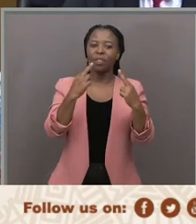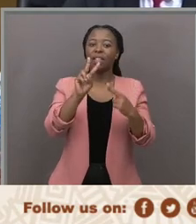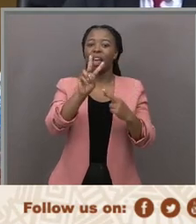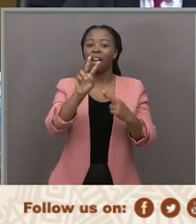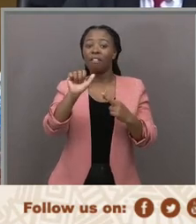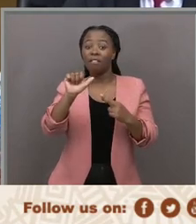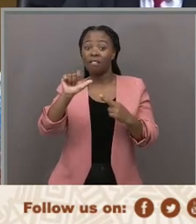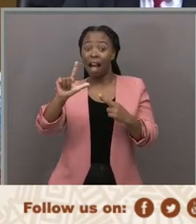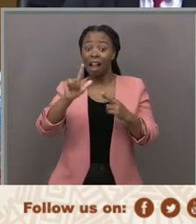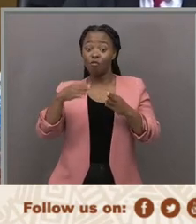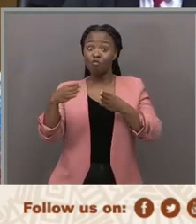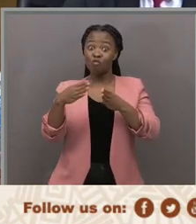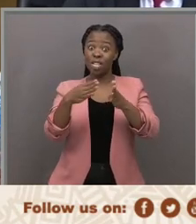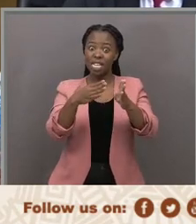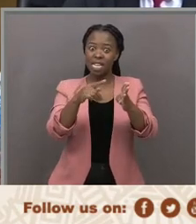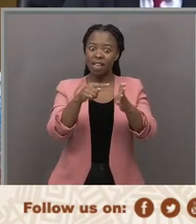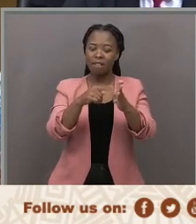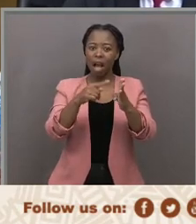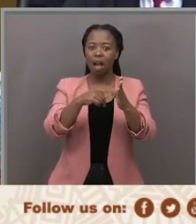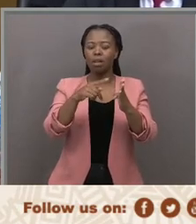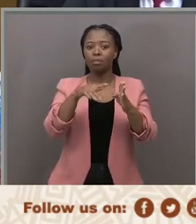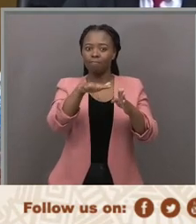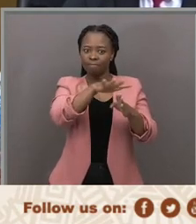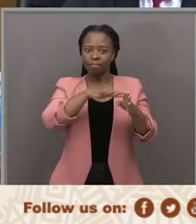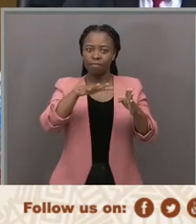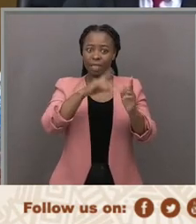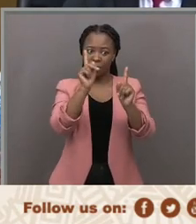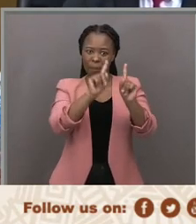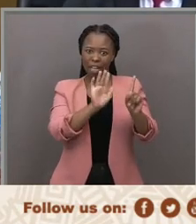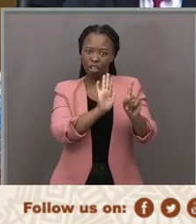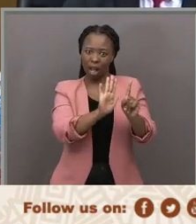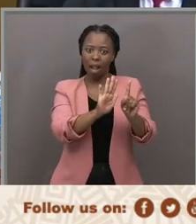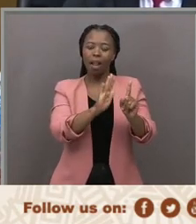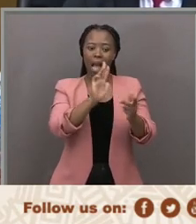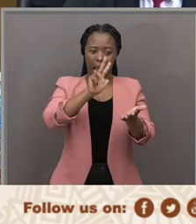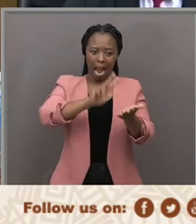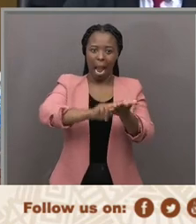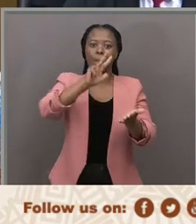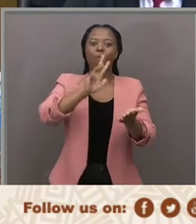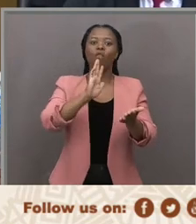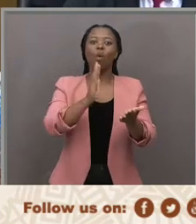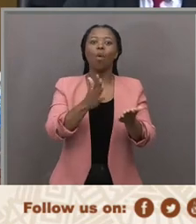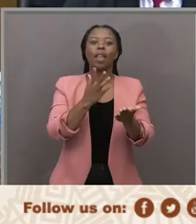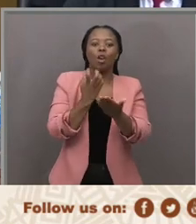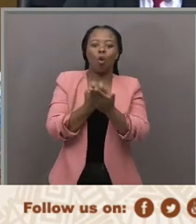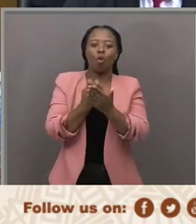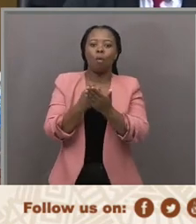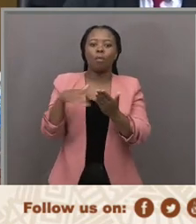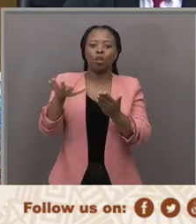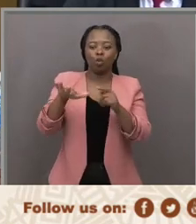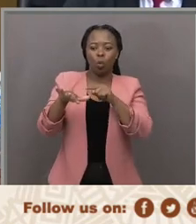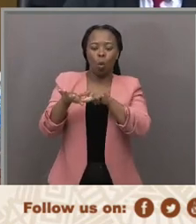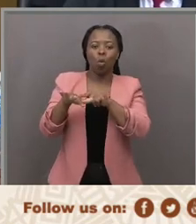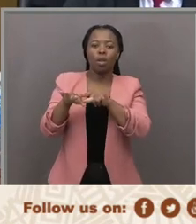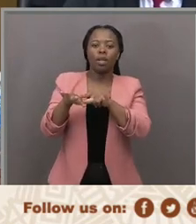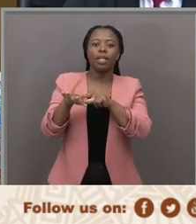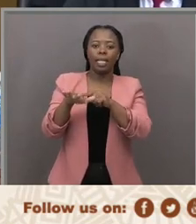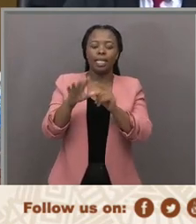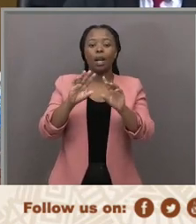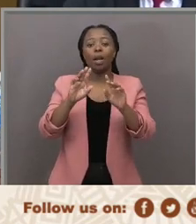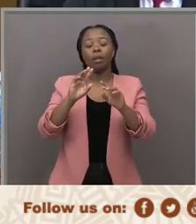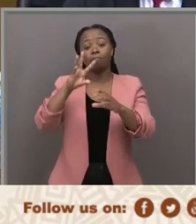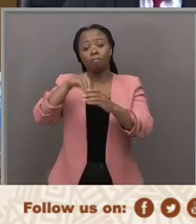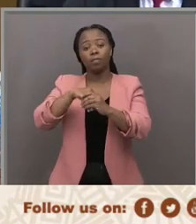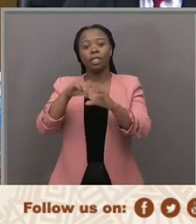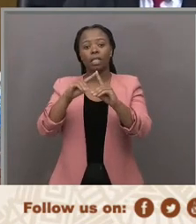Economic Zone will be approved by the Board of Special Economic Zones in the Department of Trade, Industry